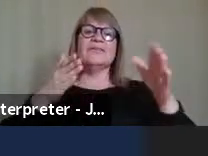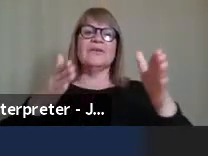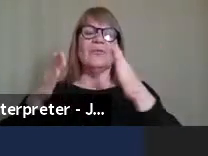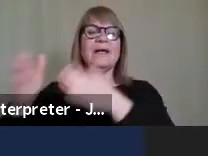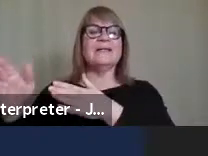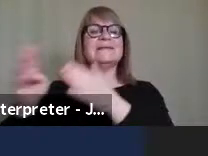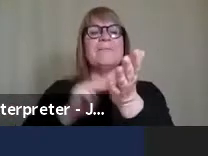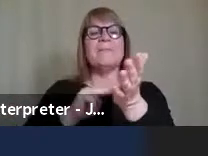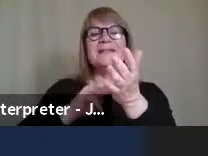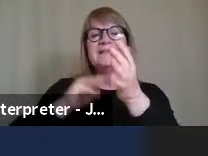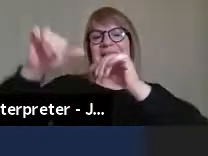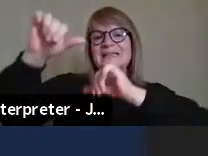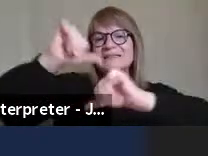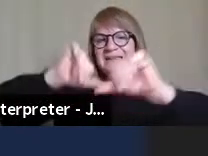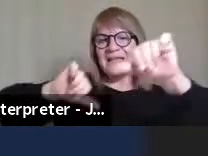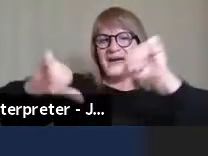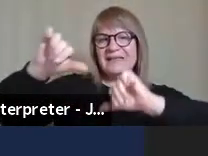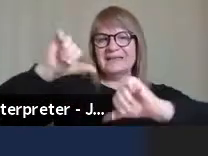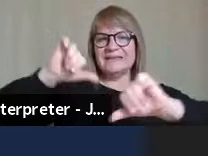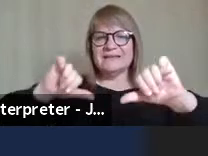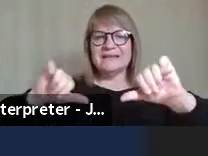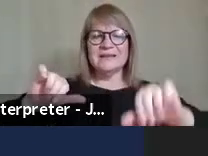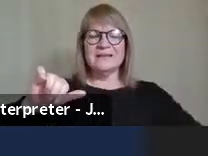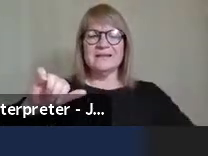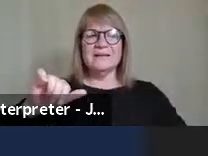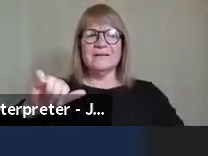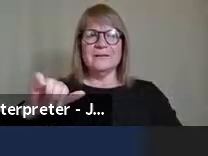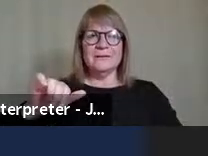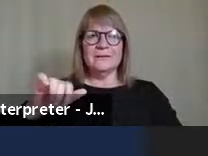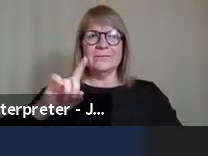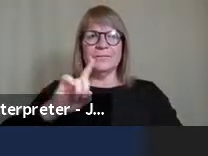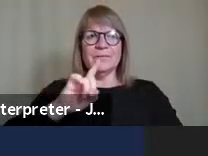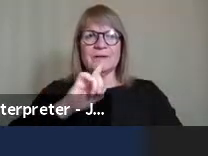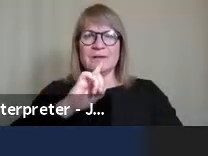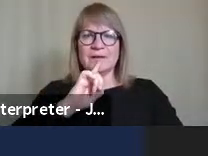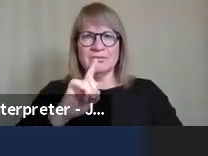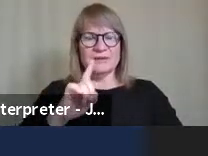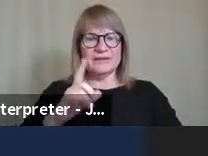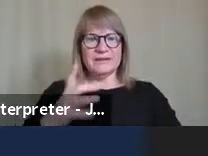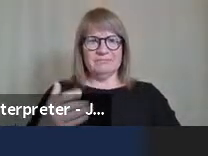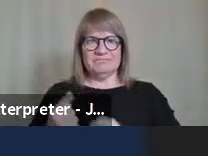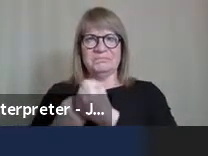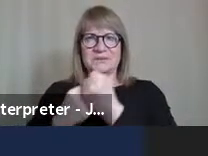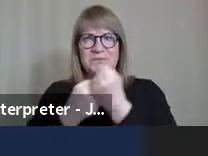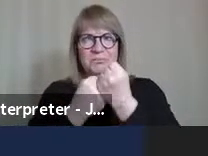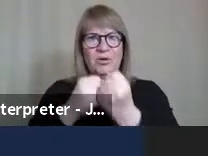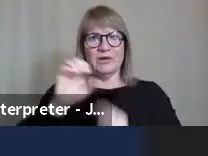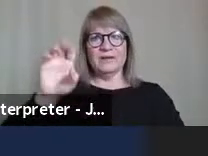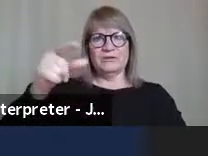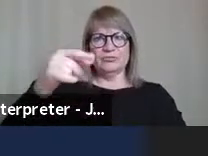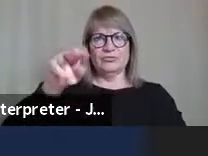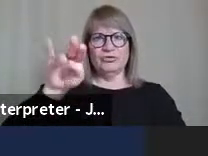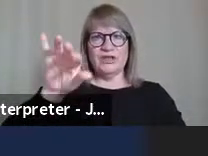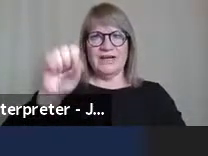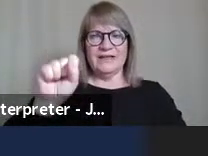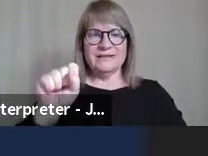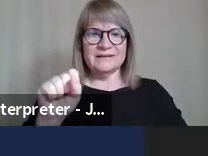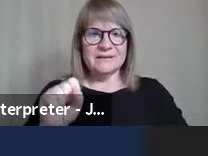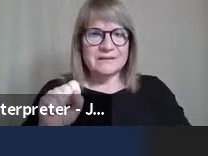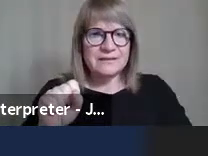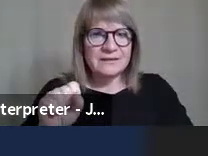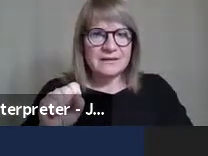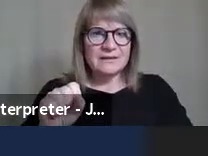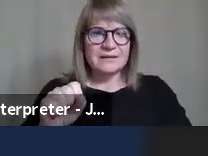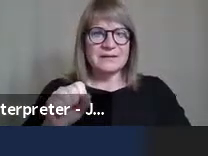and science are really posited as rooting forces of eugenics and if we had a